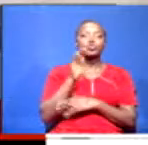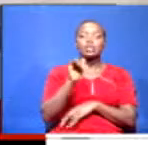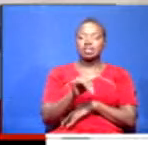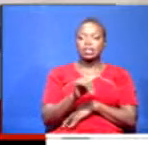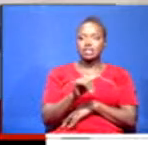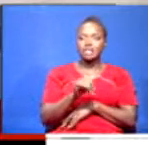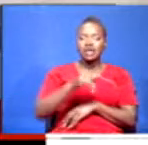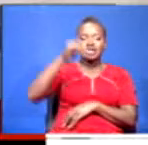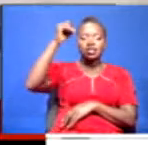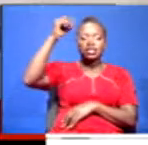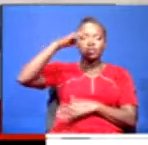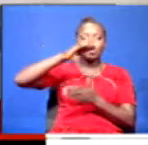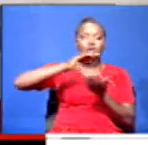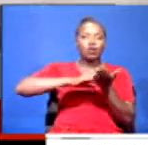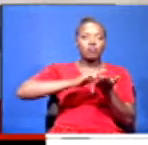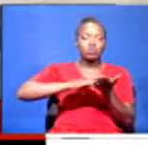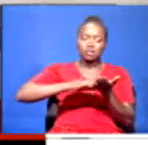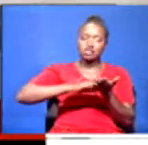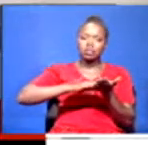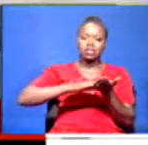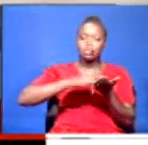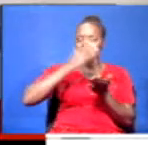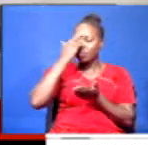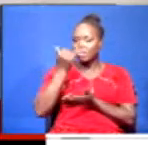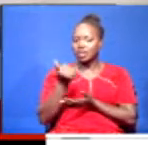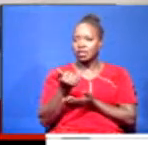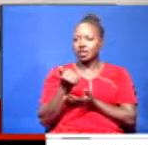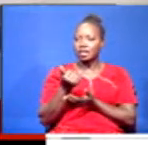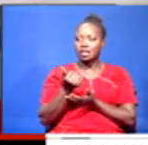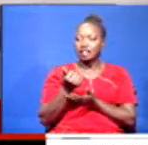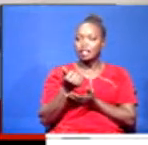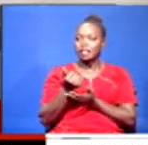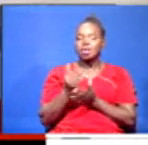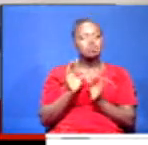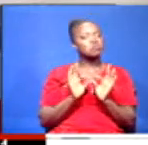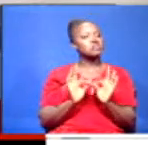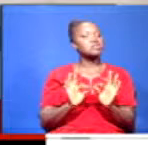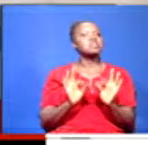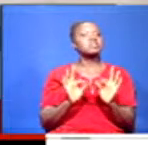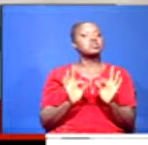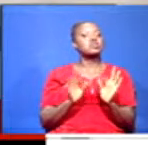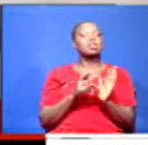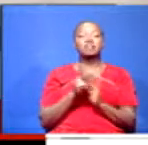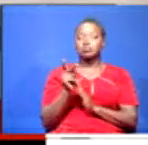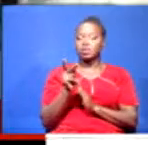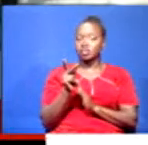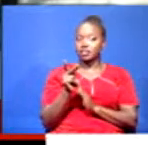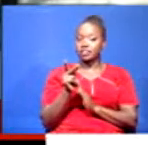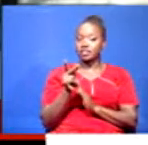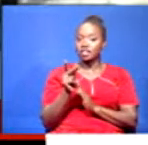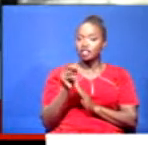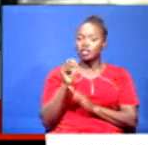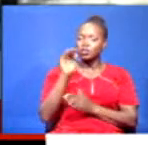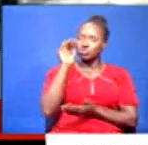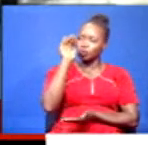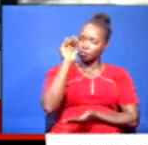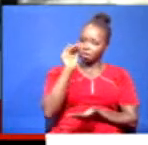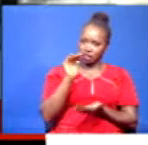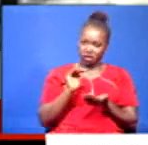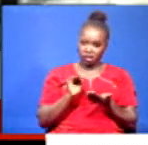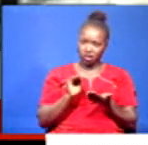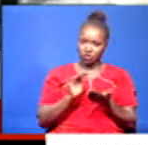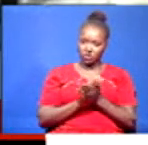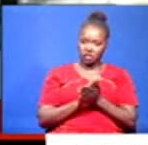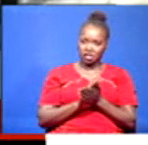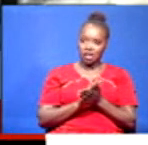solar component, because there is modernization, and the prices for the solar should be coming down. This has led to the